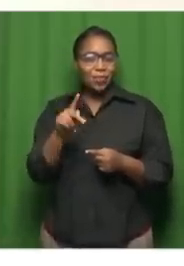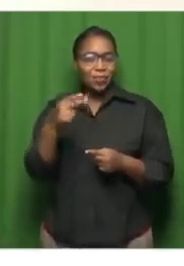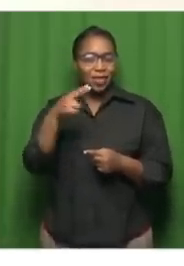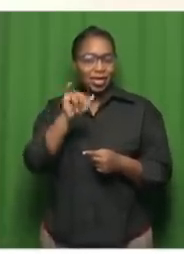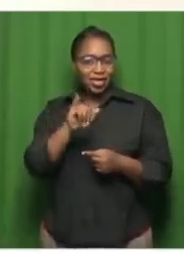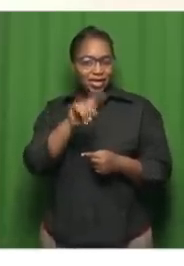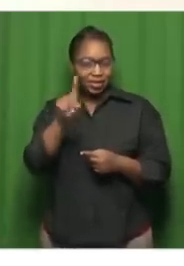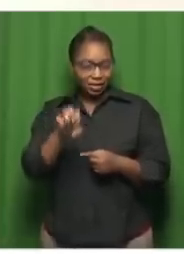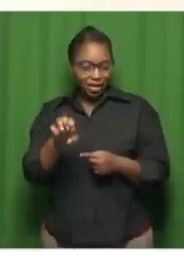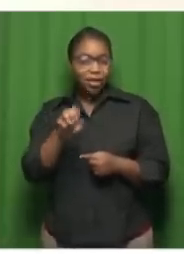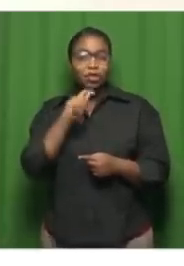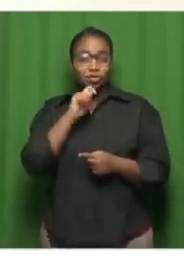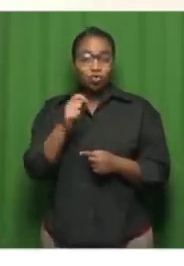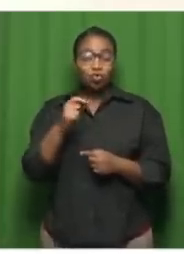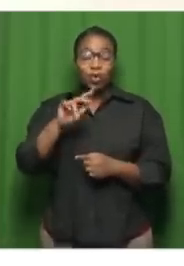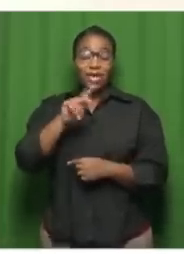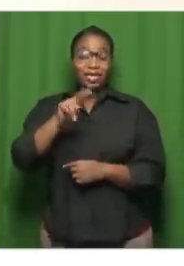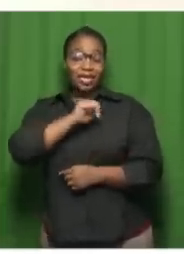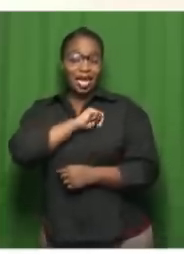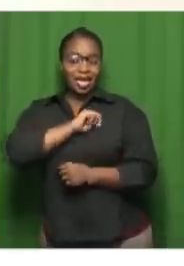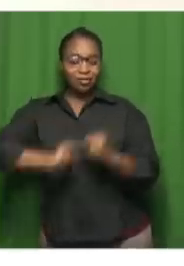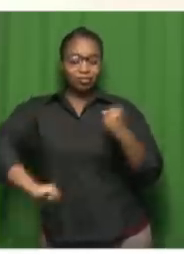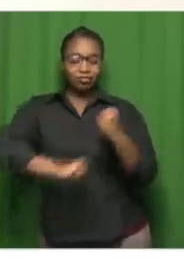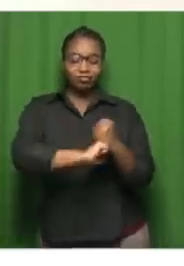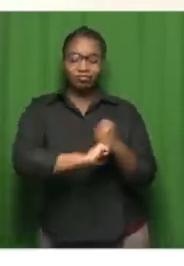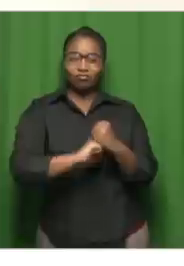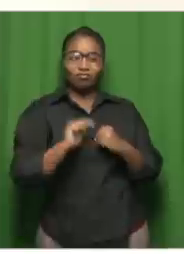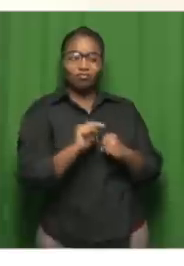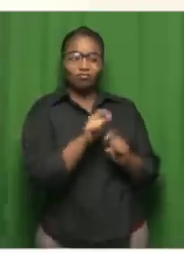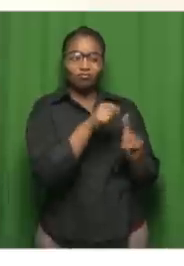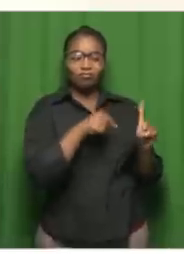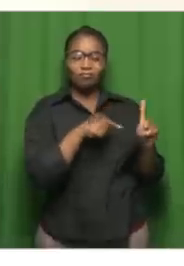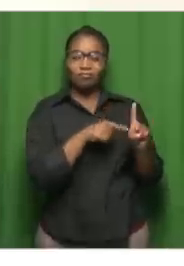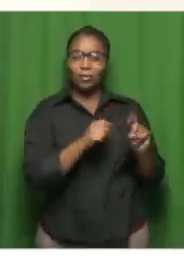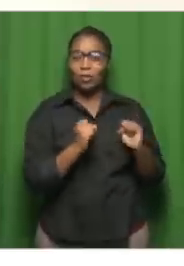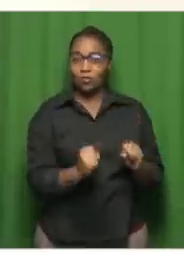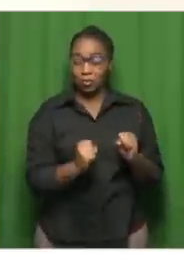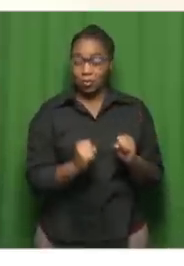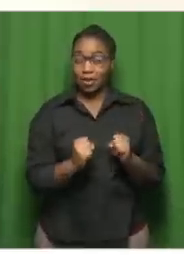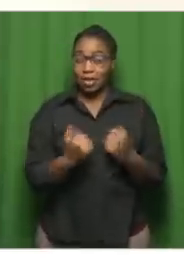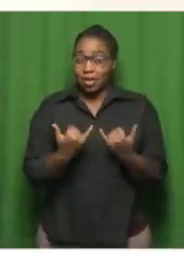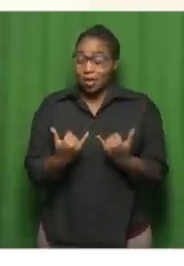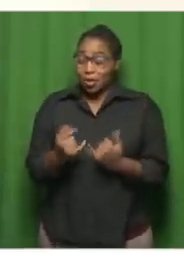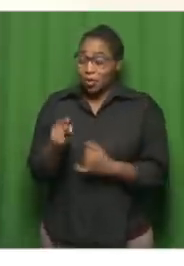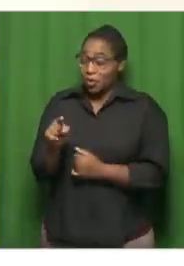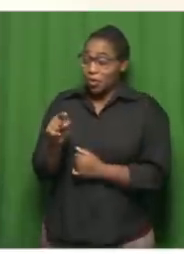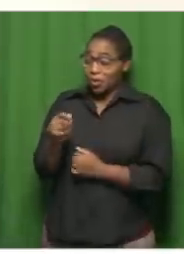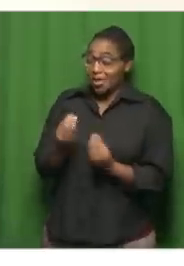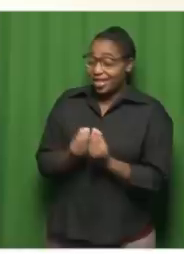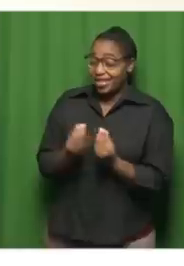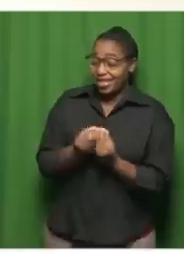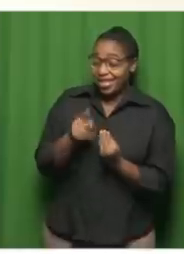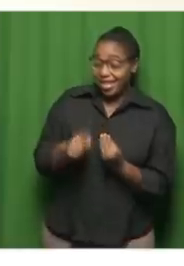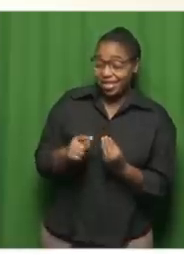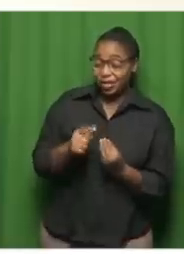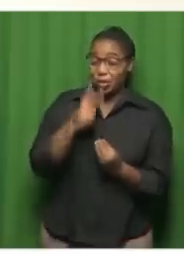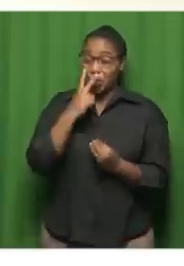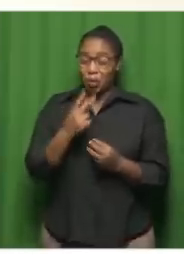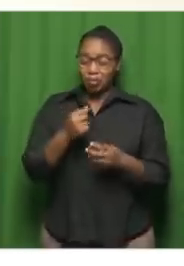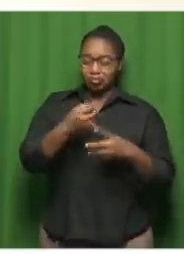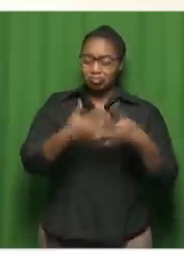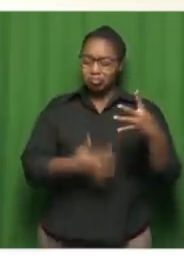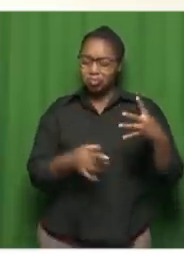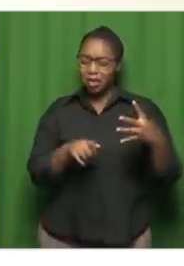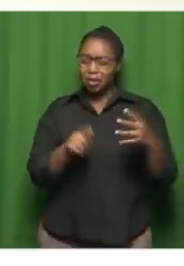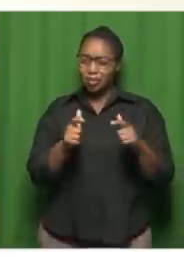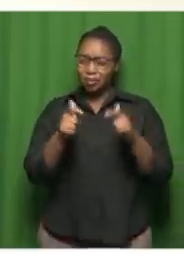his side. Nominations from the floor. I mean, you know, these are things that we, I suppose, are looking out for, massive things we're